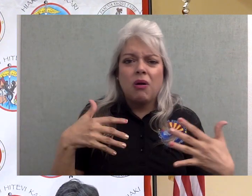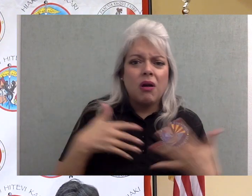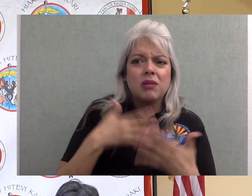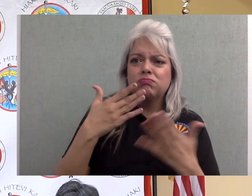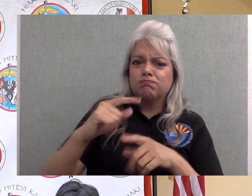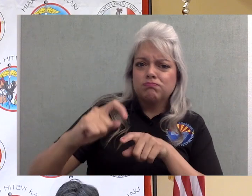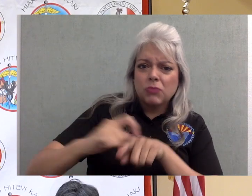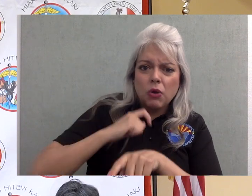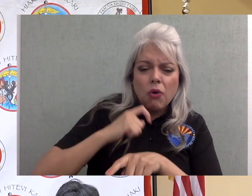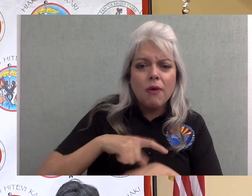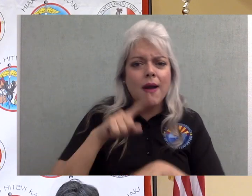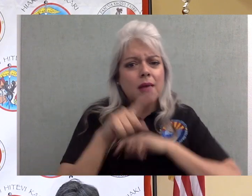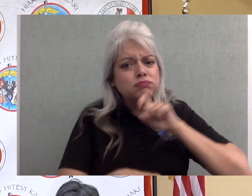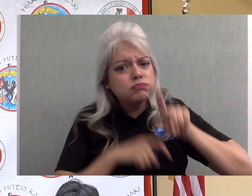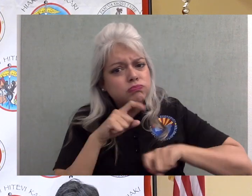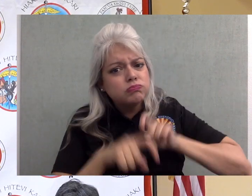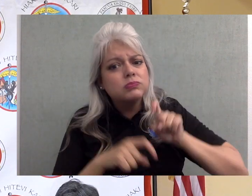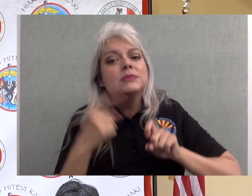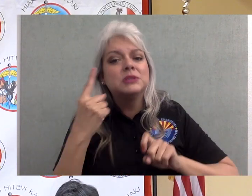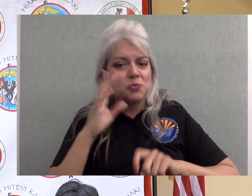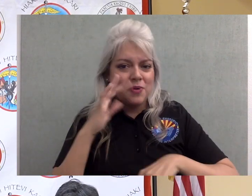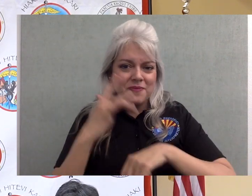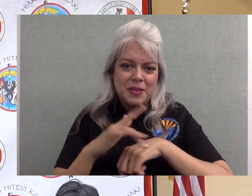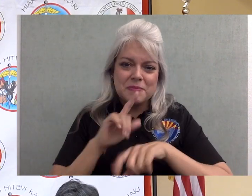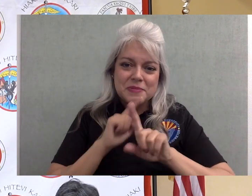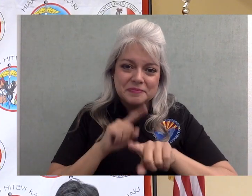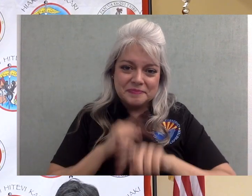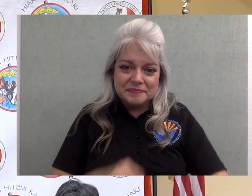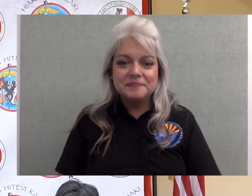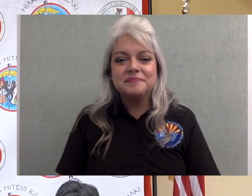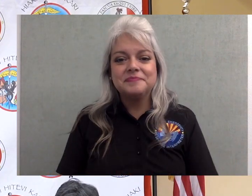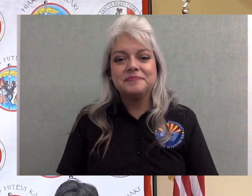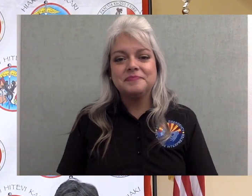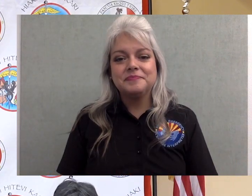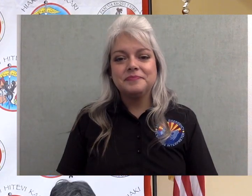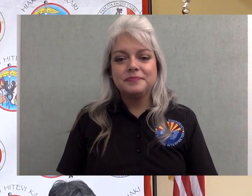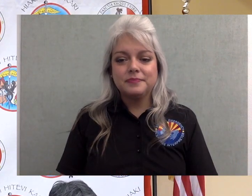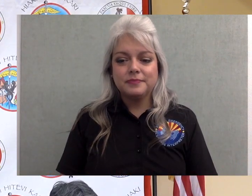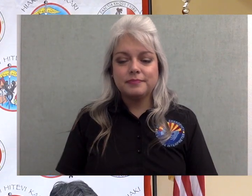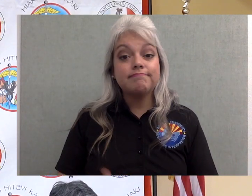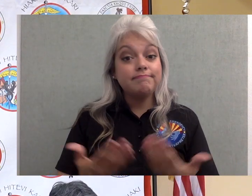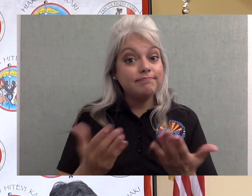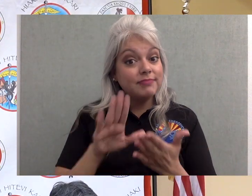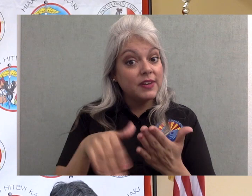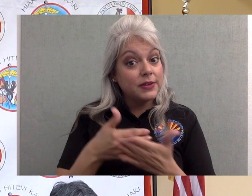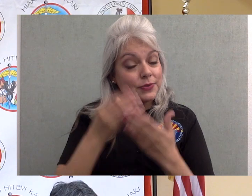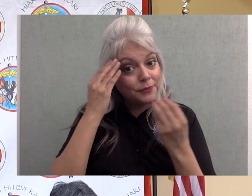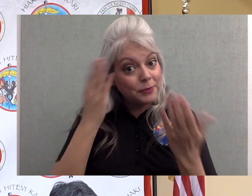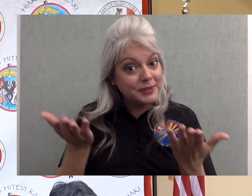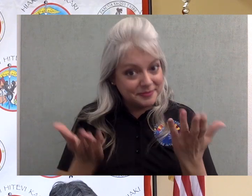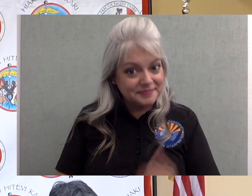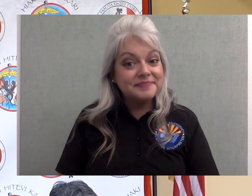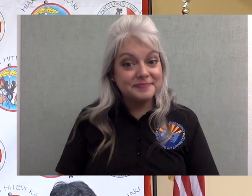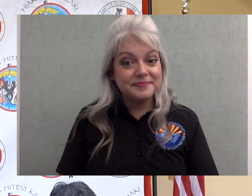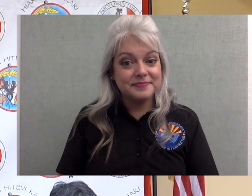ask. There'll be somebody there that can help you. And that's all I have for that.